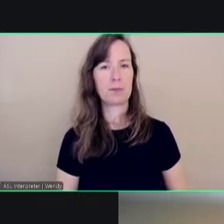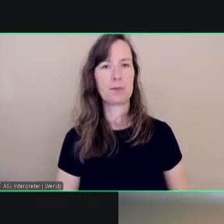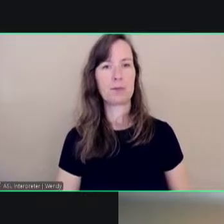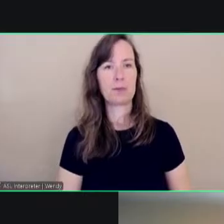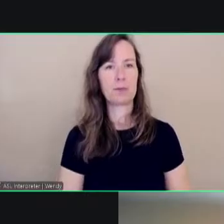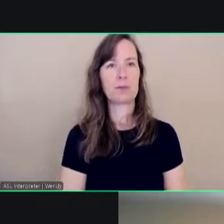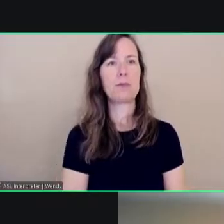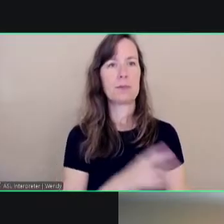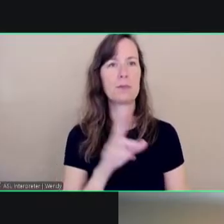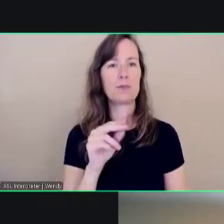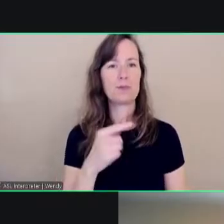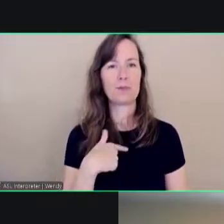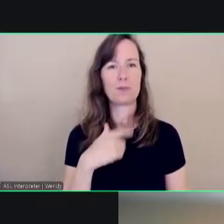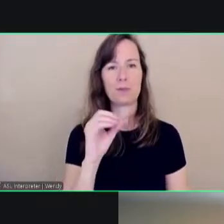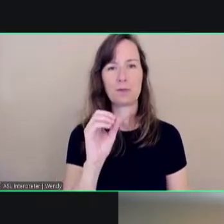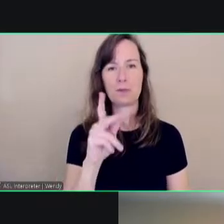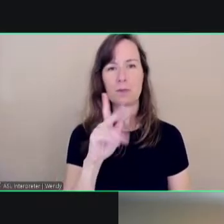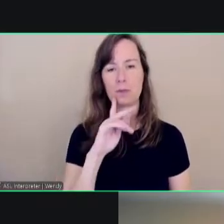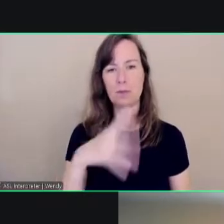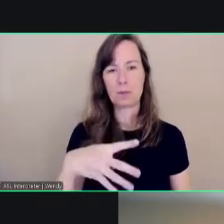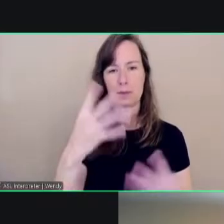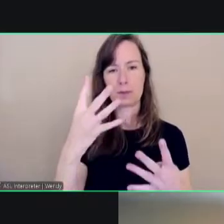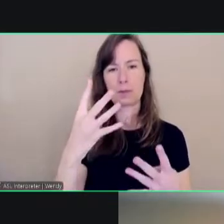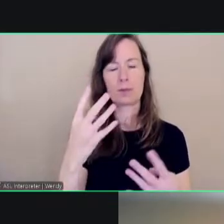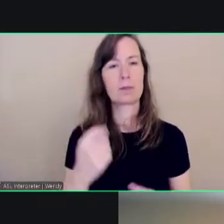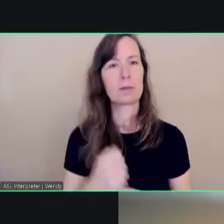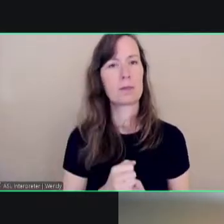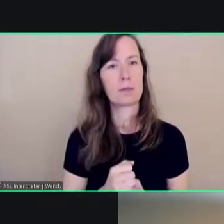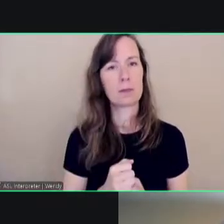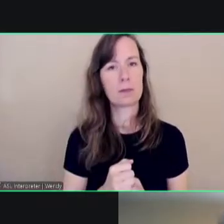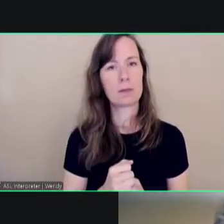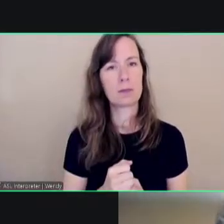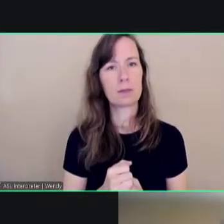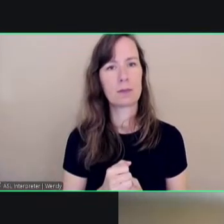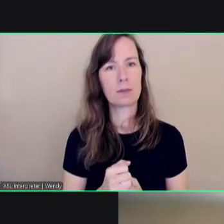No, I'm sorry, I'm pulling it up right now. I got this. Okay, thank you very much.